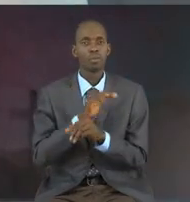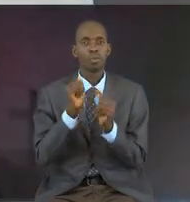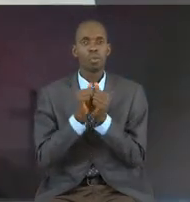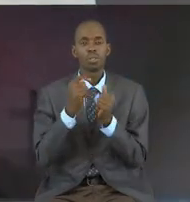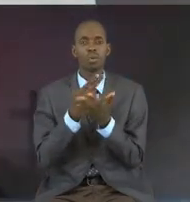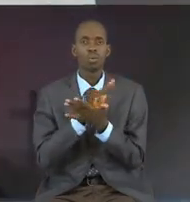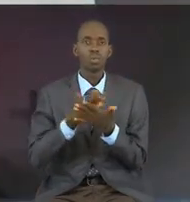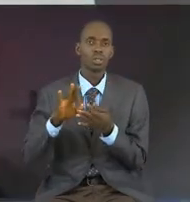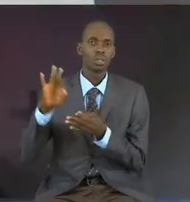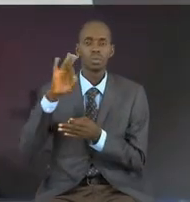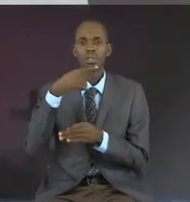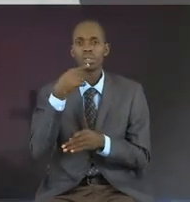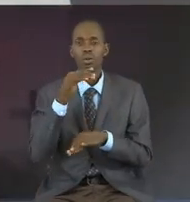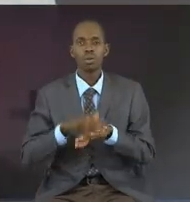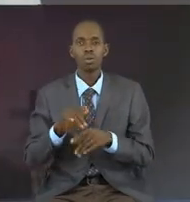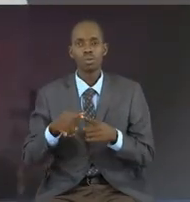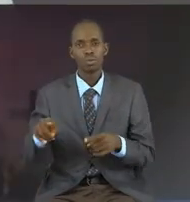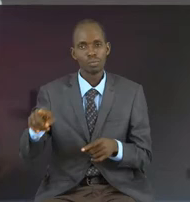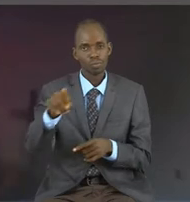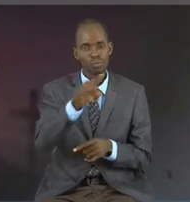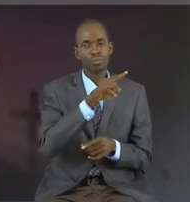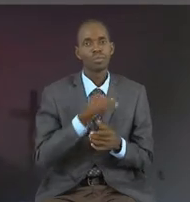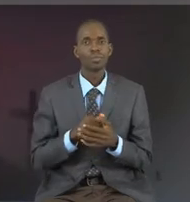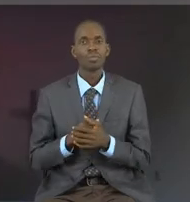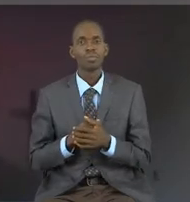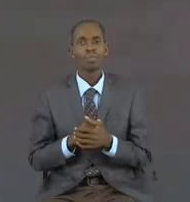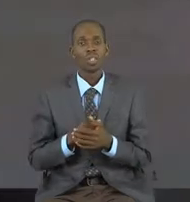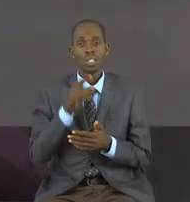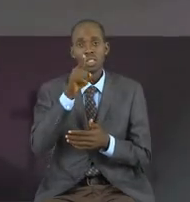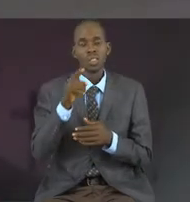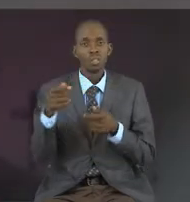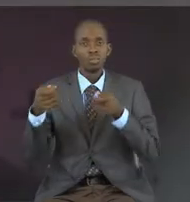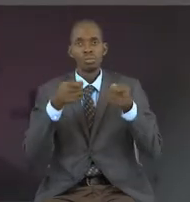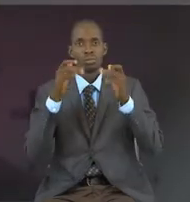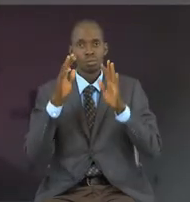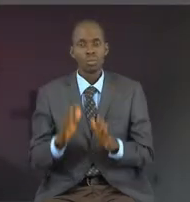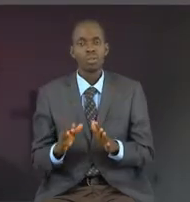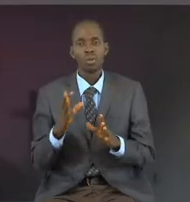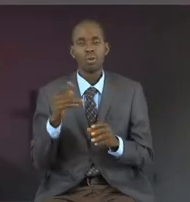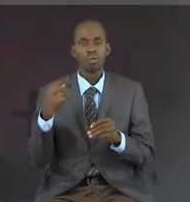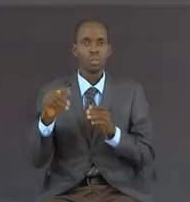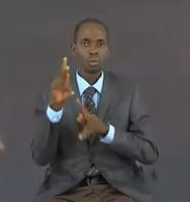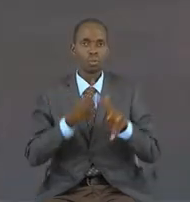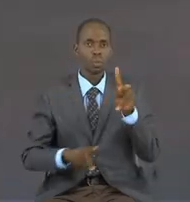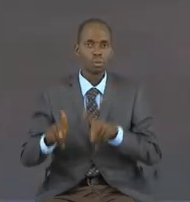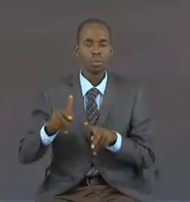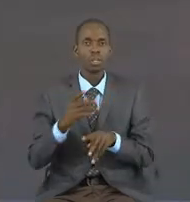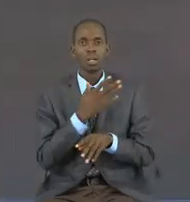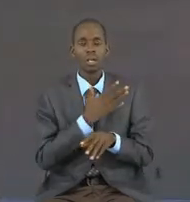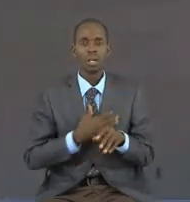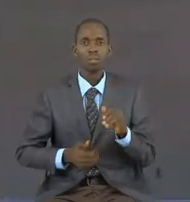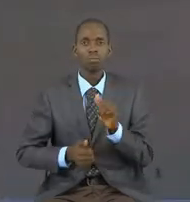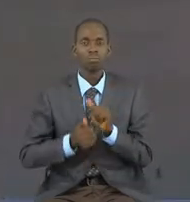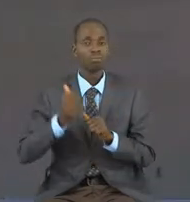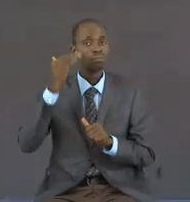said unto them, ye rulers of the people and elders of